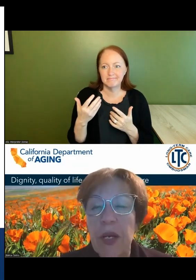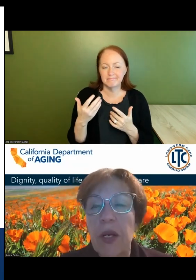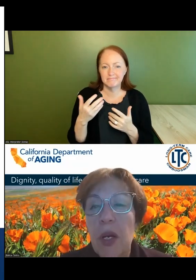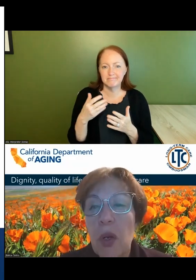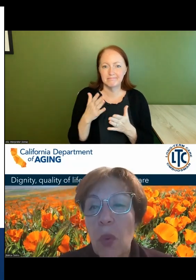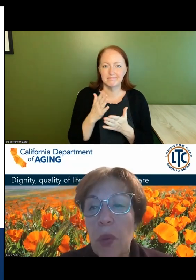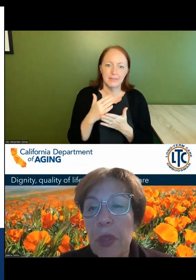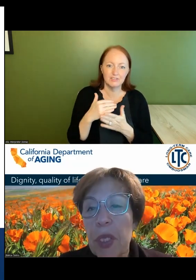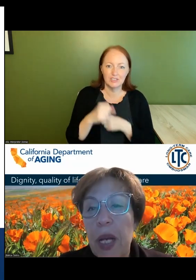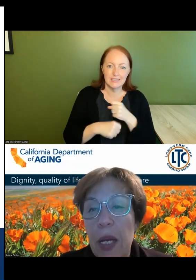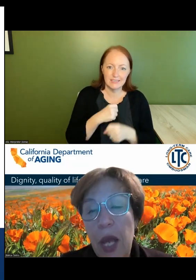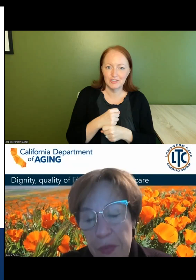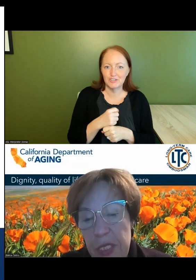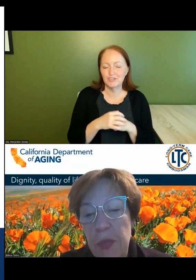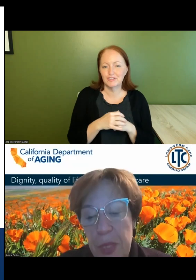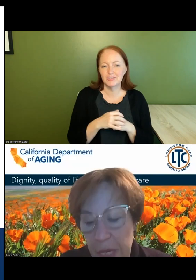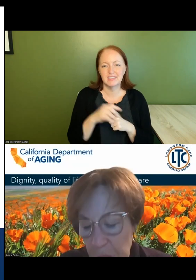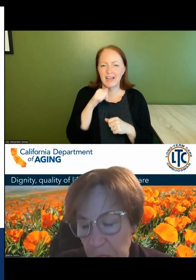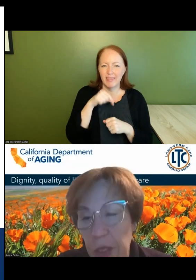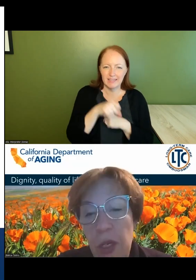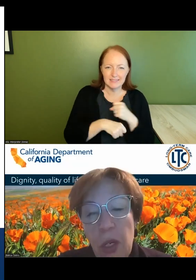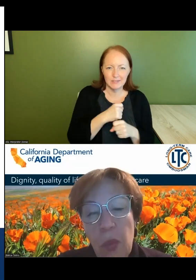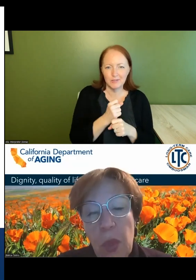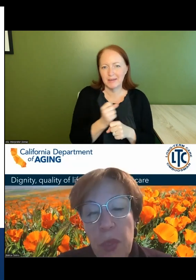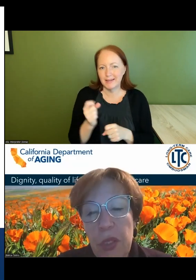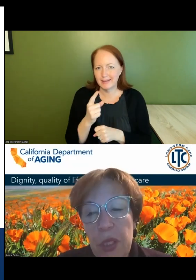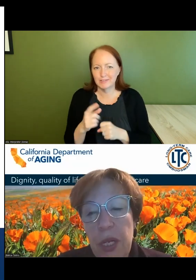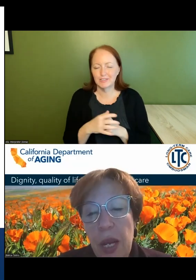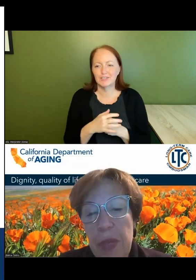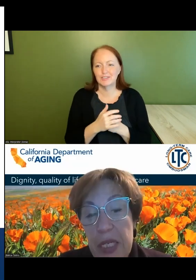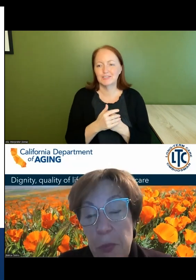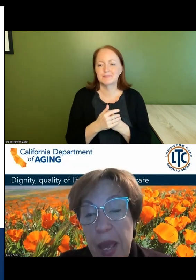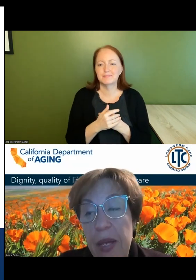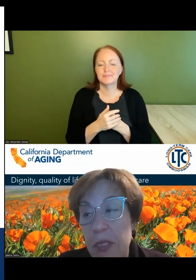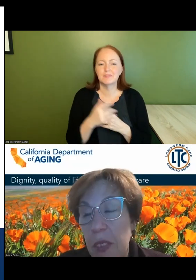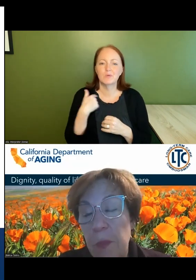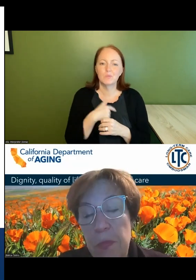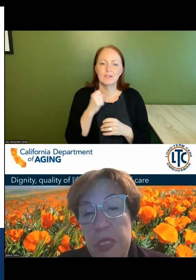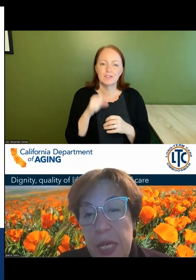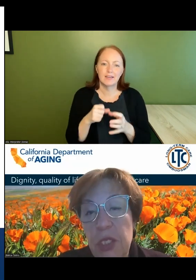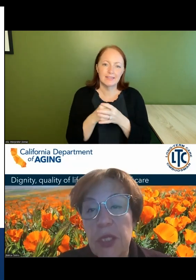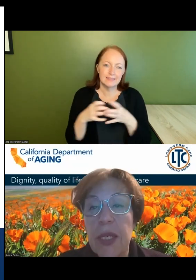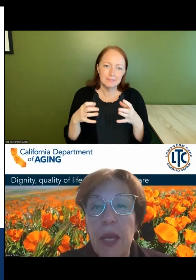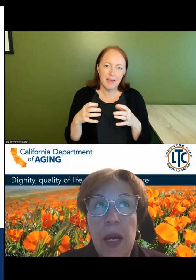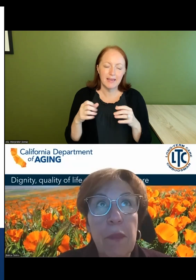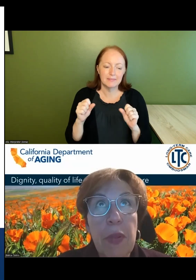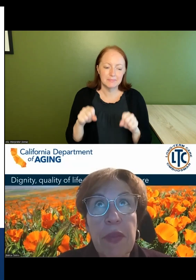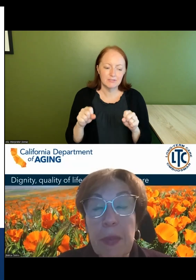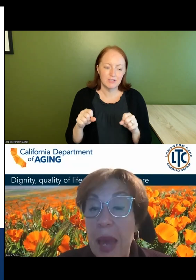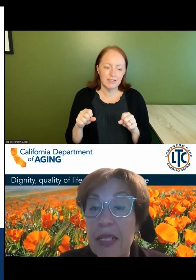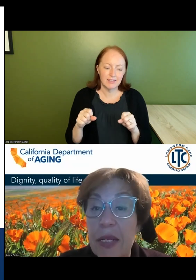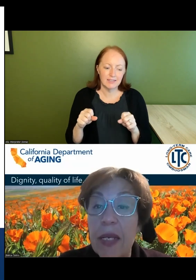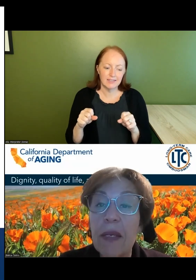budget year, where we would not this year but next year, where we could expand potentially